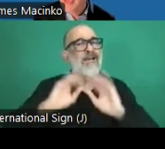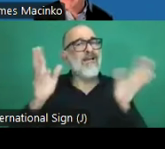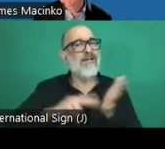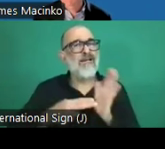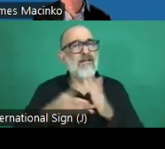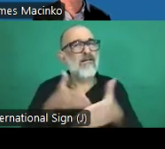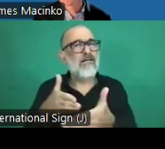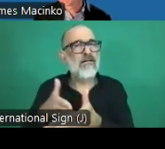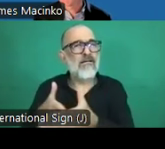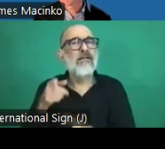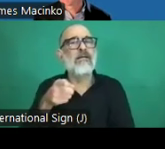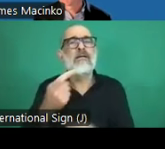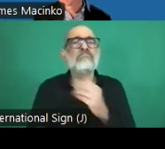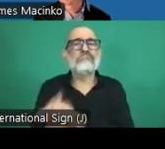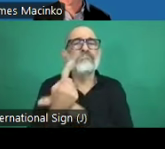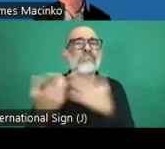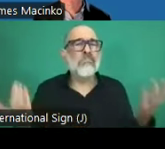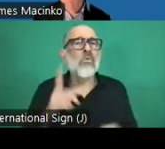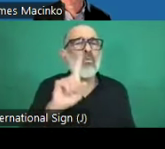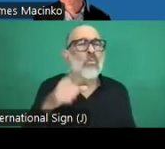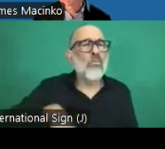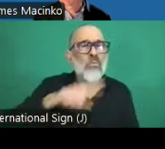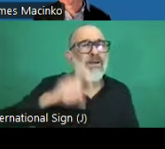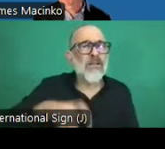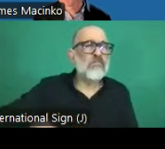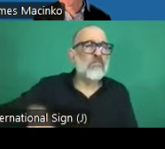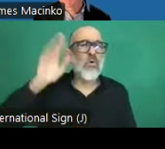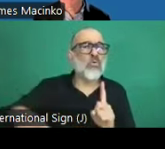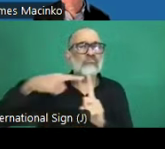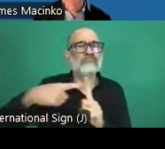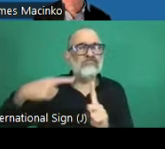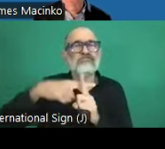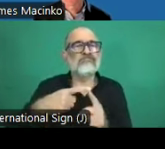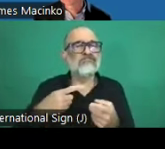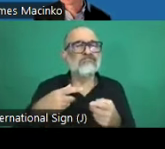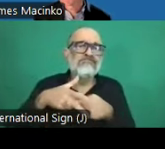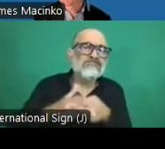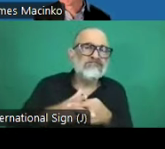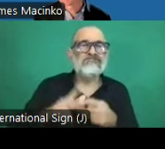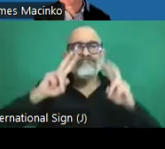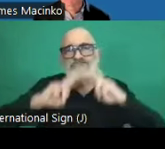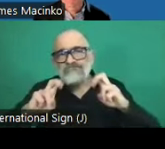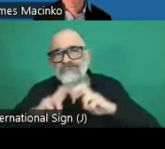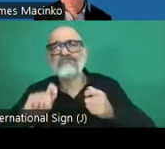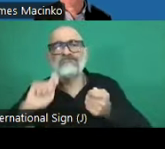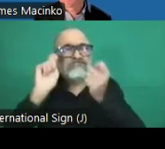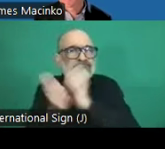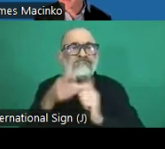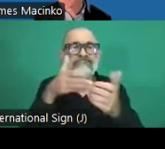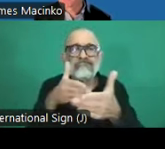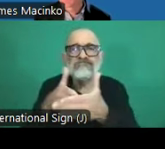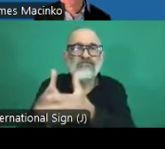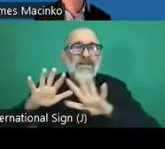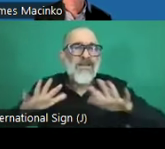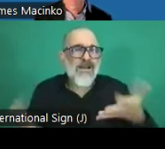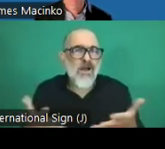the indicators are very helpful, but sometimes it's a little bit like the 3 blindfolded men and the